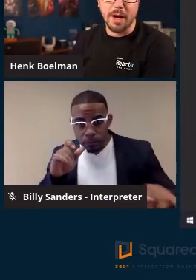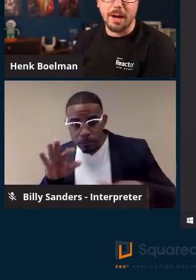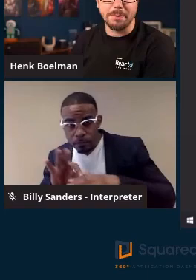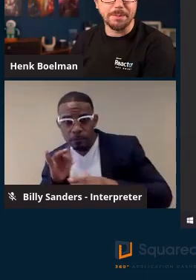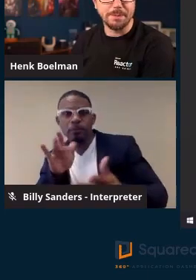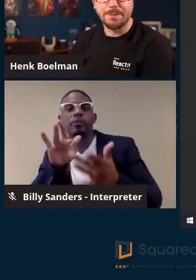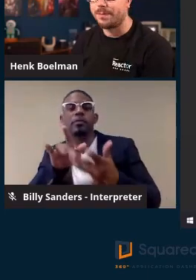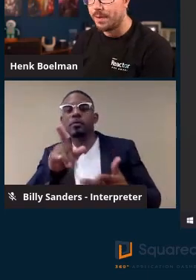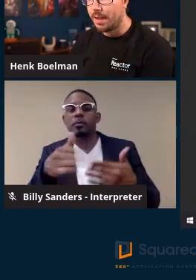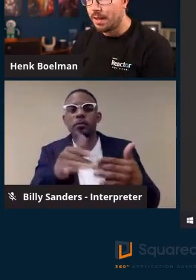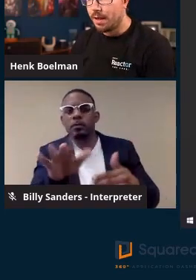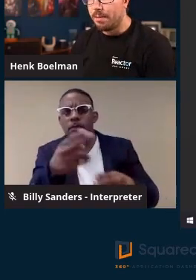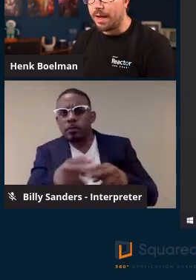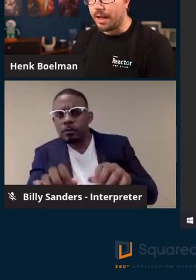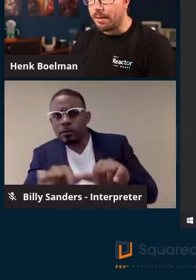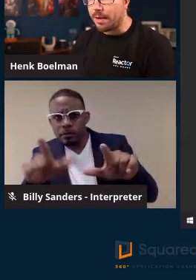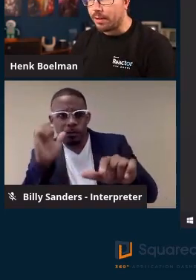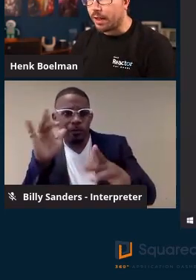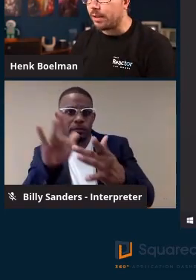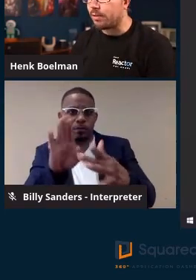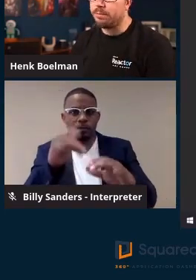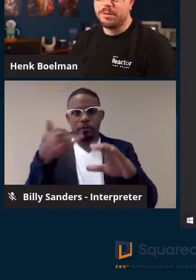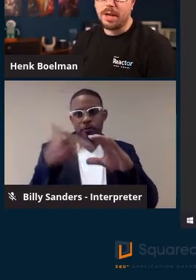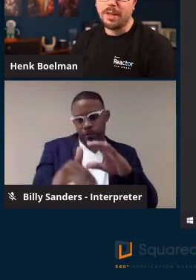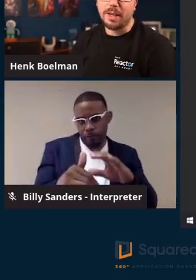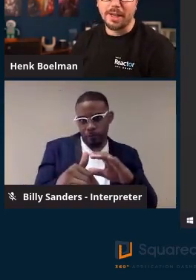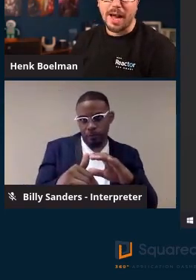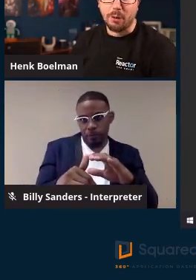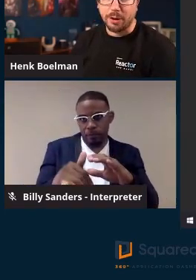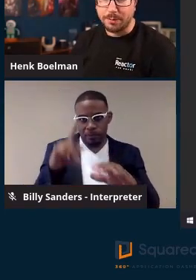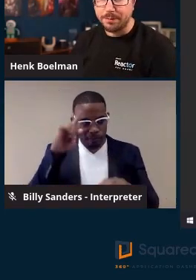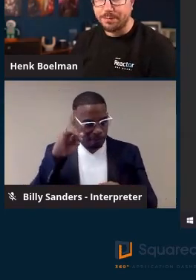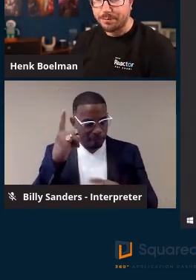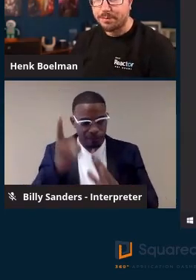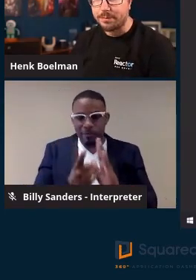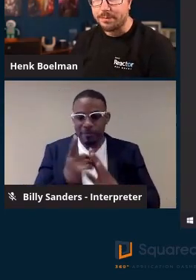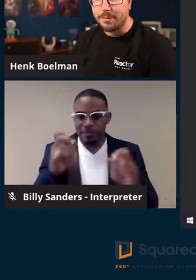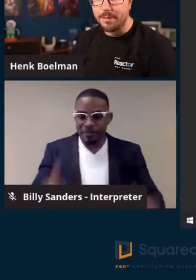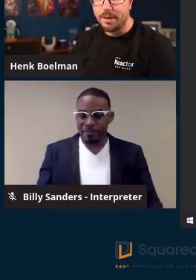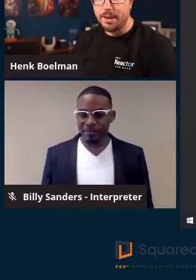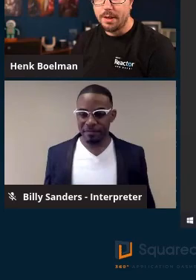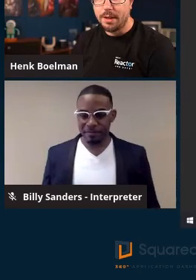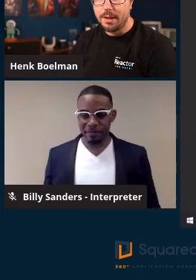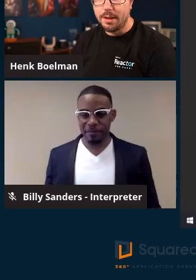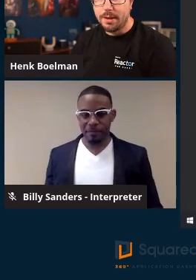you by email in, I think, in an hour.